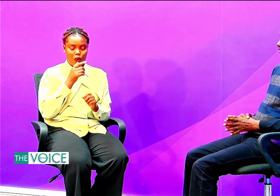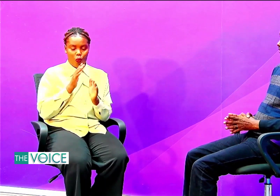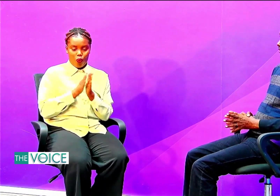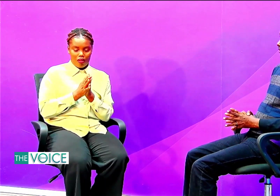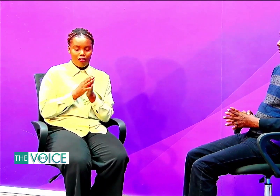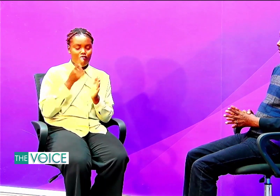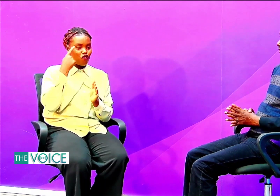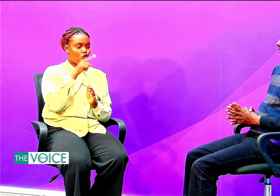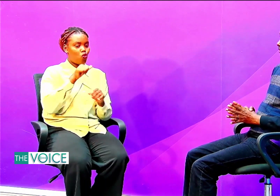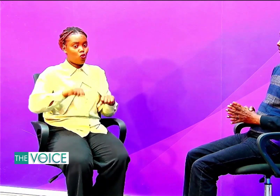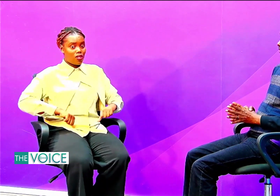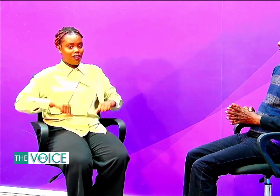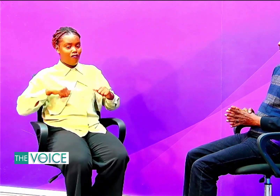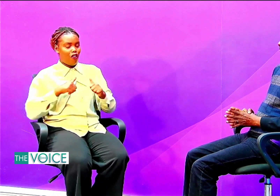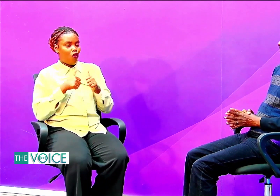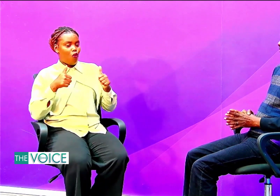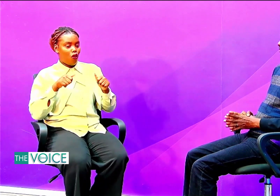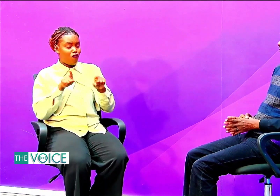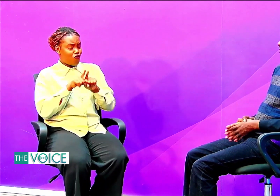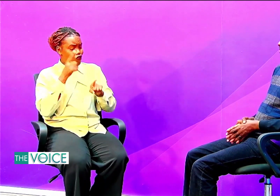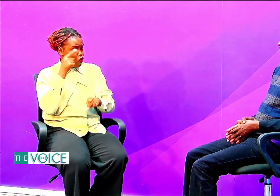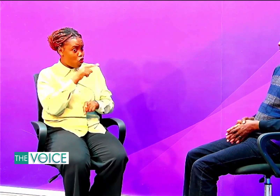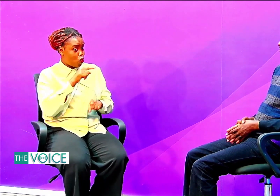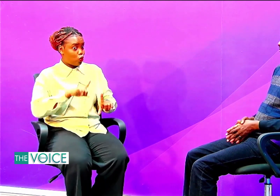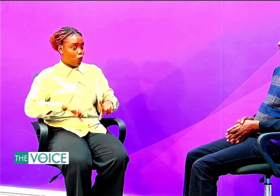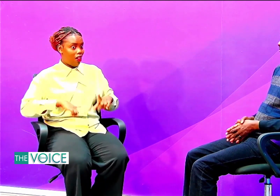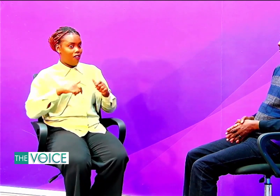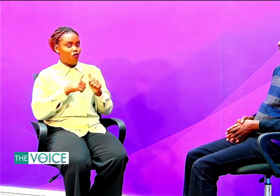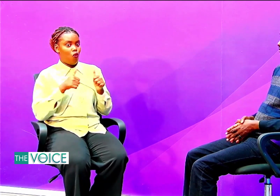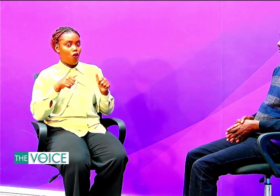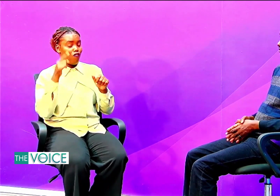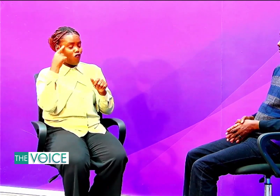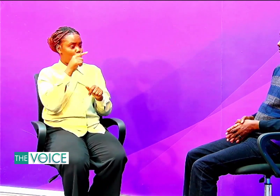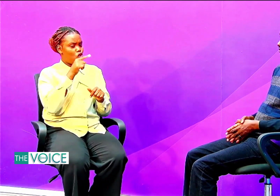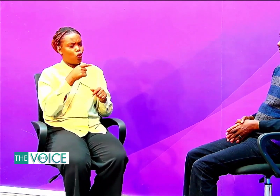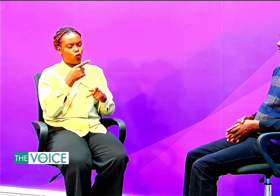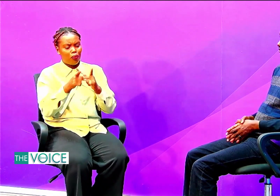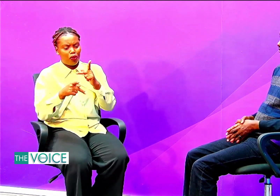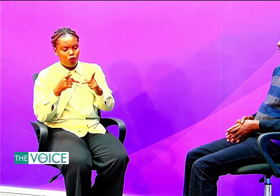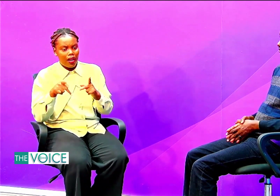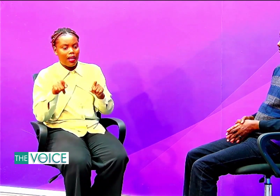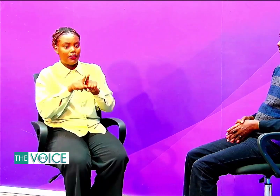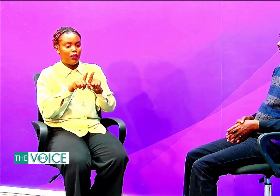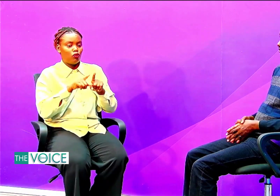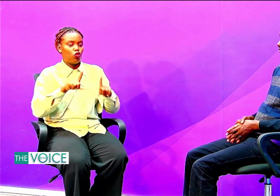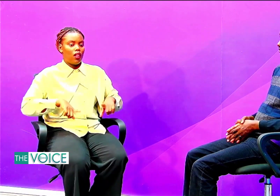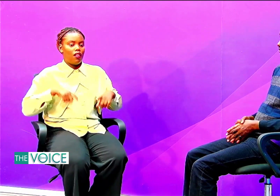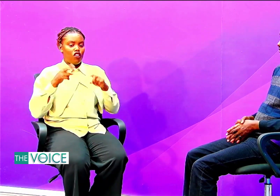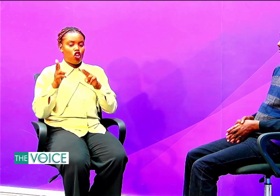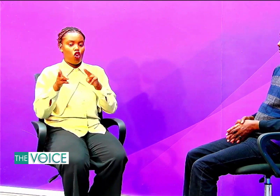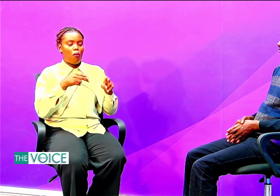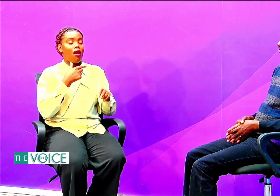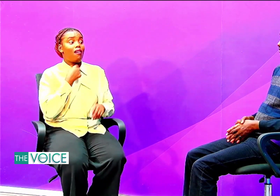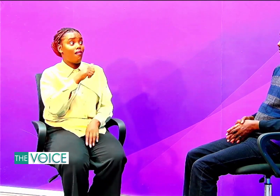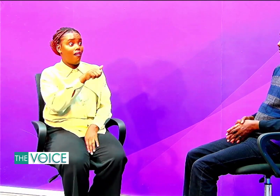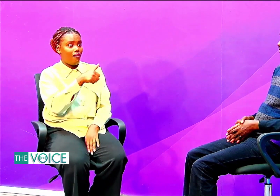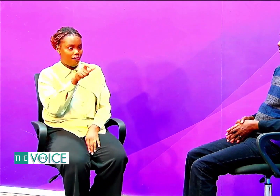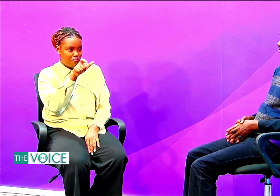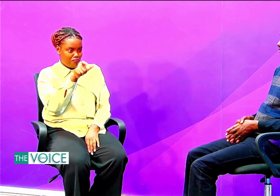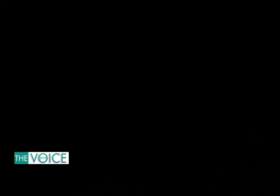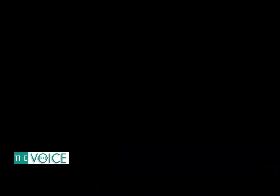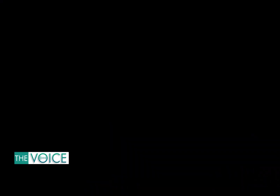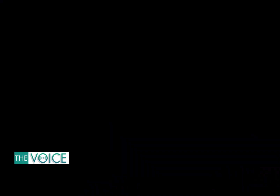And when you have the medicine, then it helps your life, you know, continue as normal as other people.